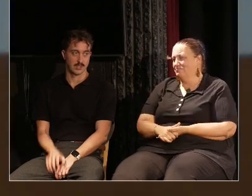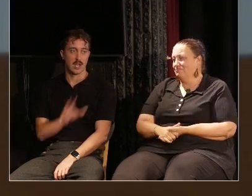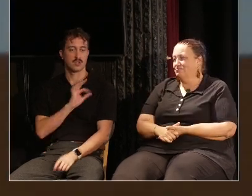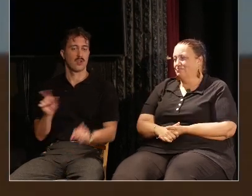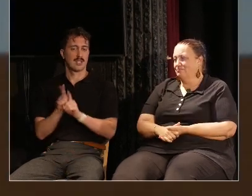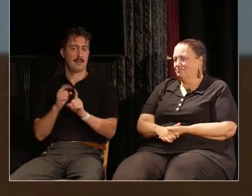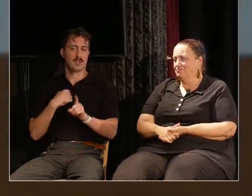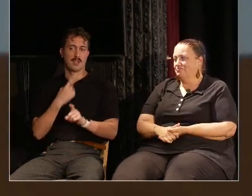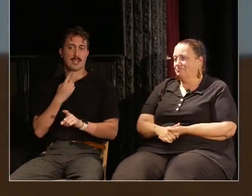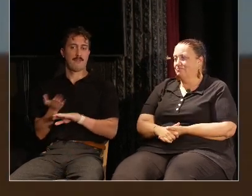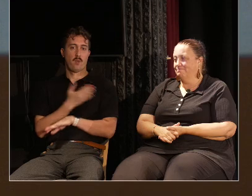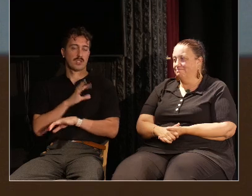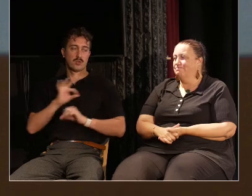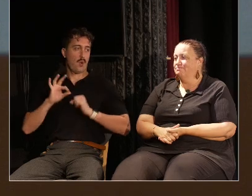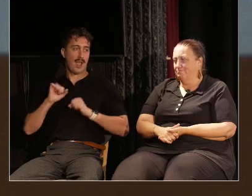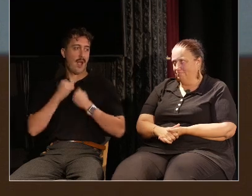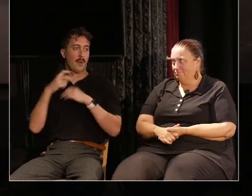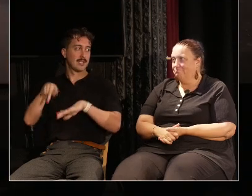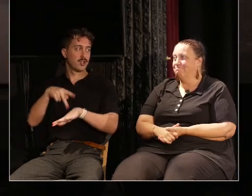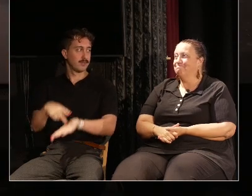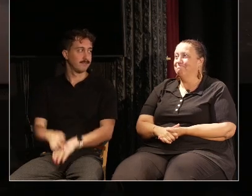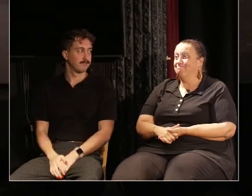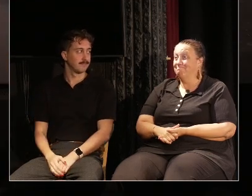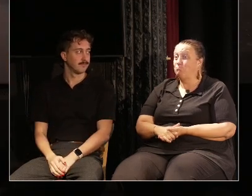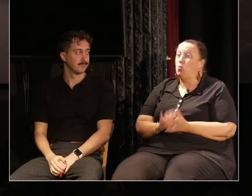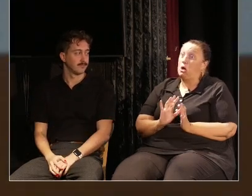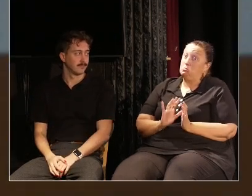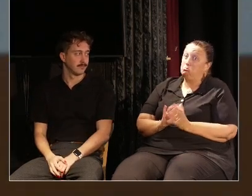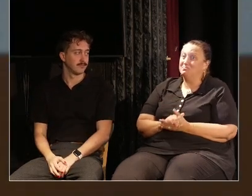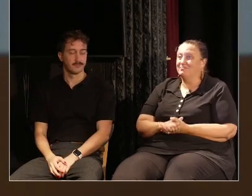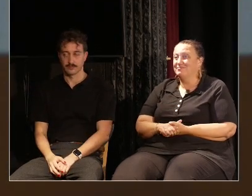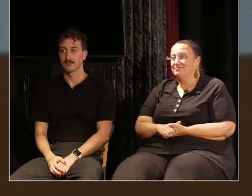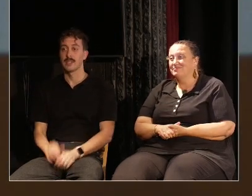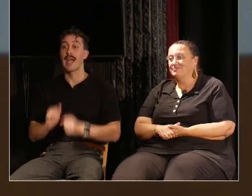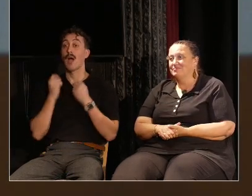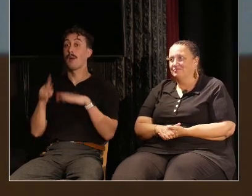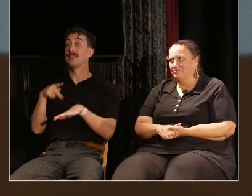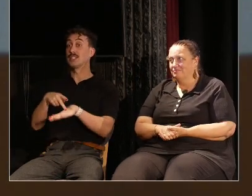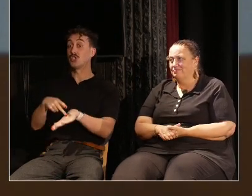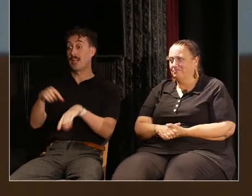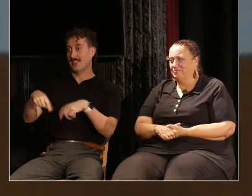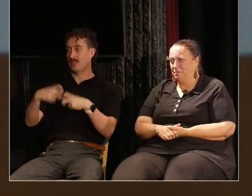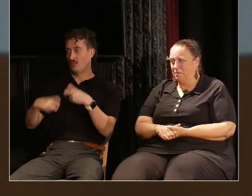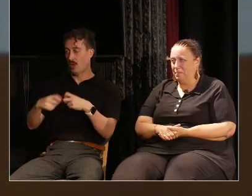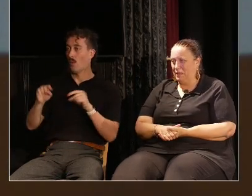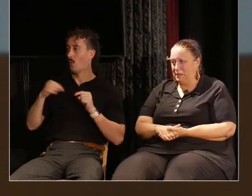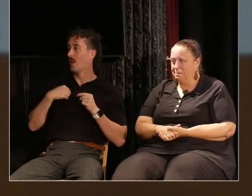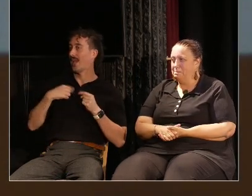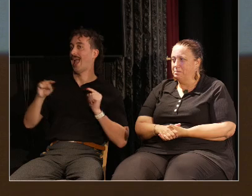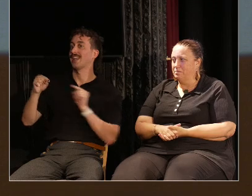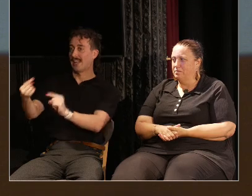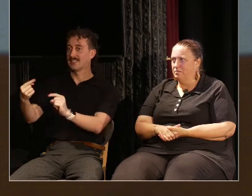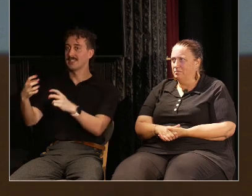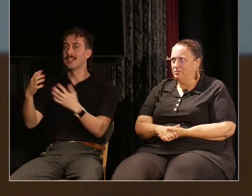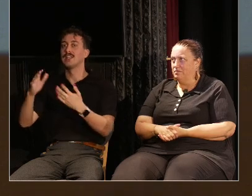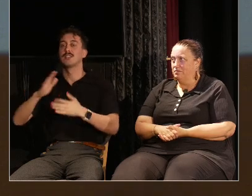position. Okay. Well, I guess... Our position in relation to these issues is that we are against discrimination, and we have sought to